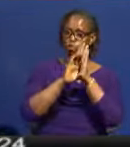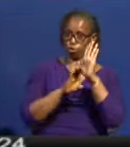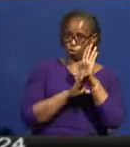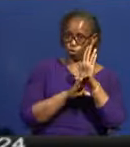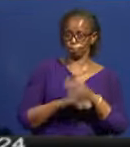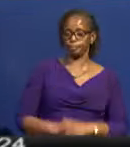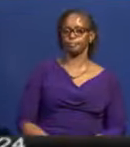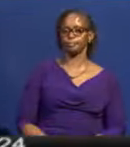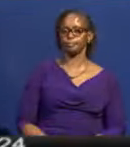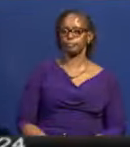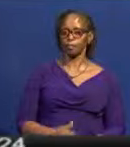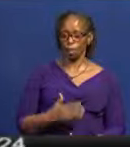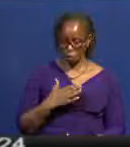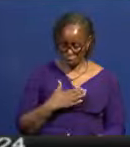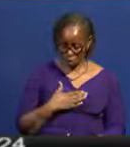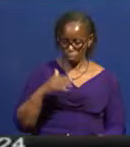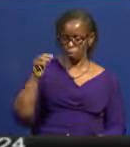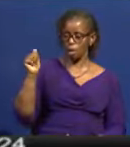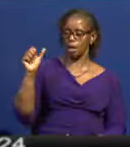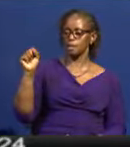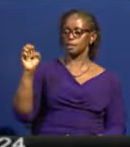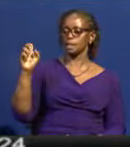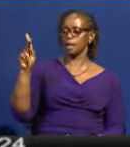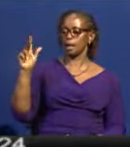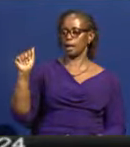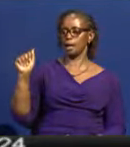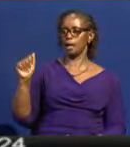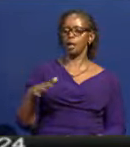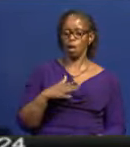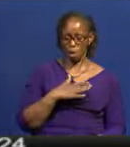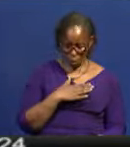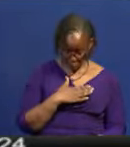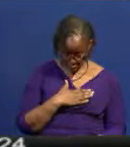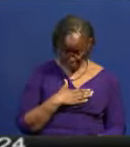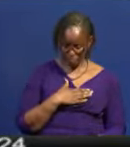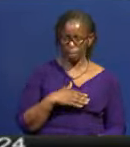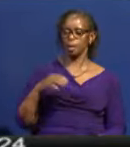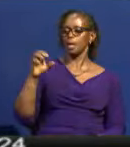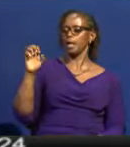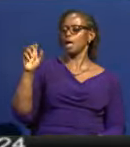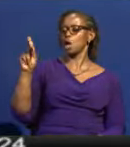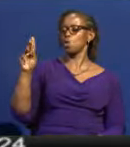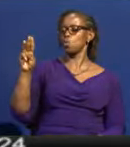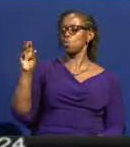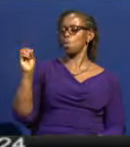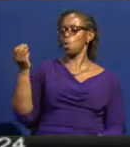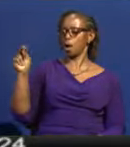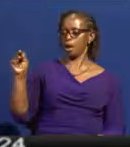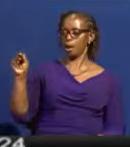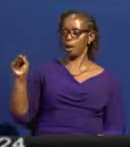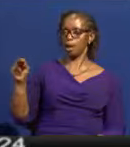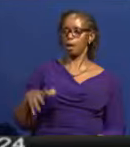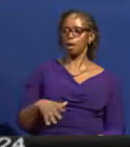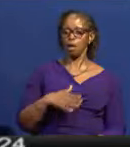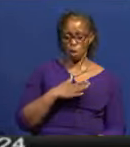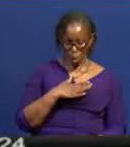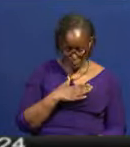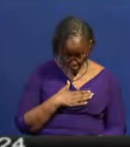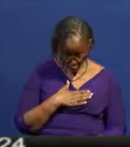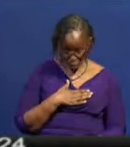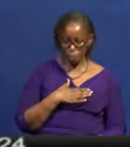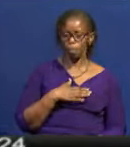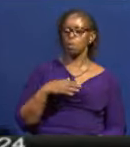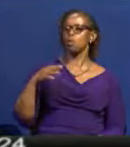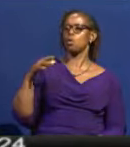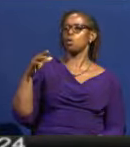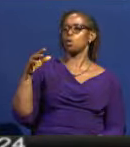Honorable Christopher Aseka. Honorable Paul Ekuon Nabuin. Honorable